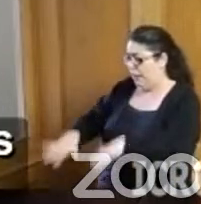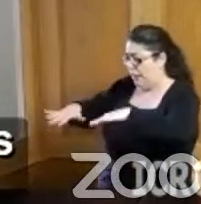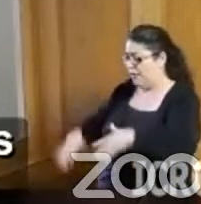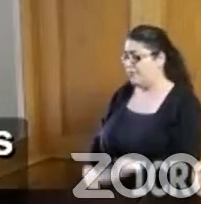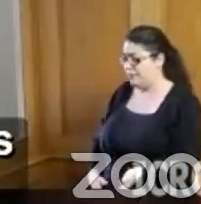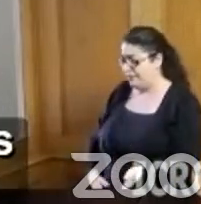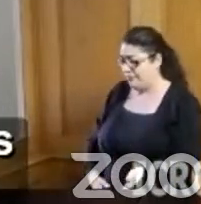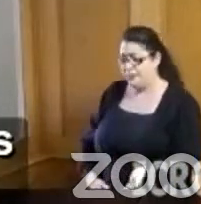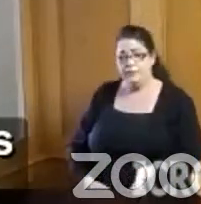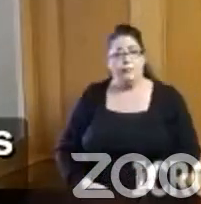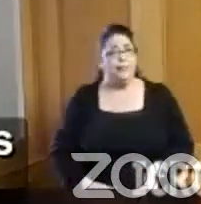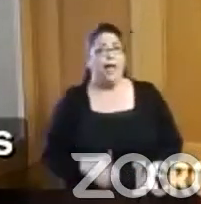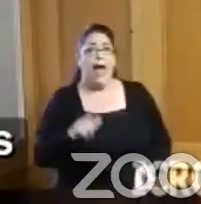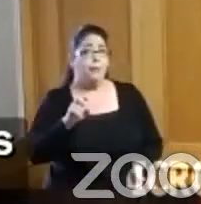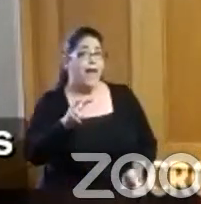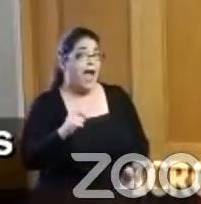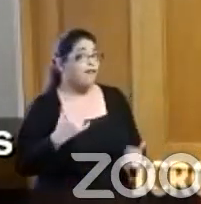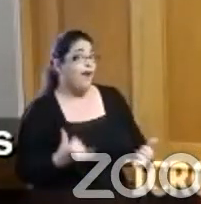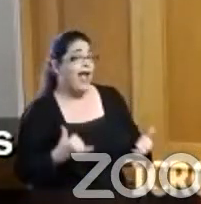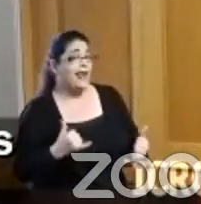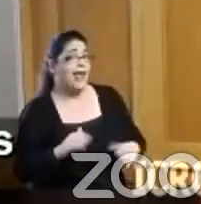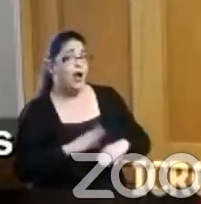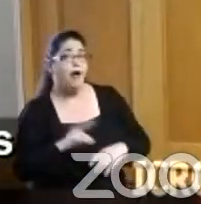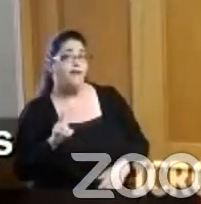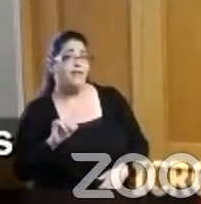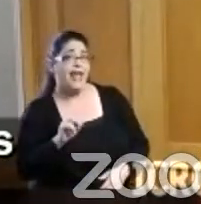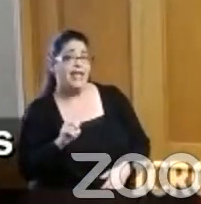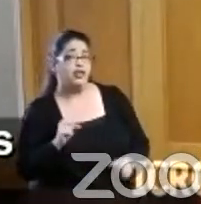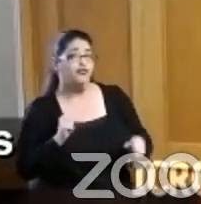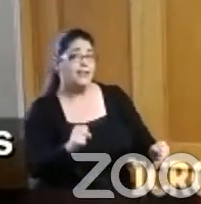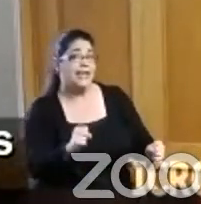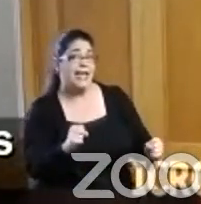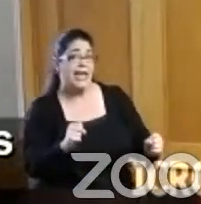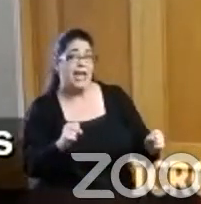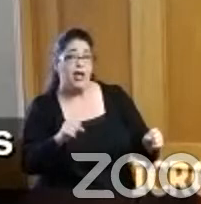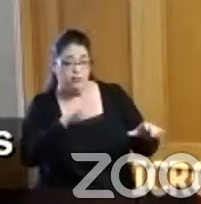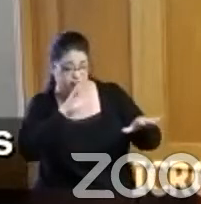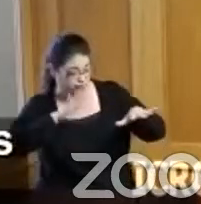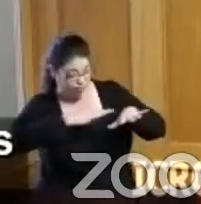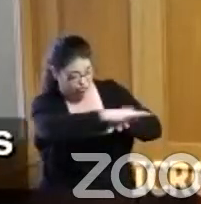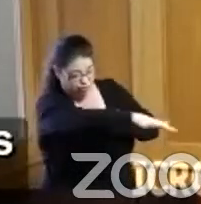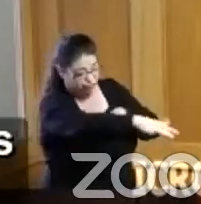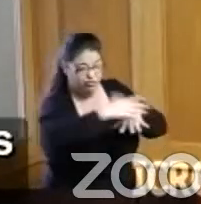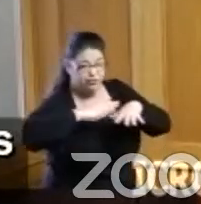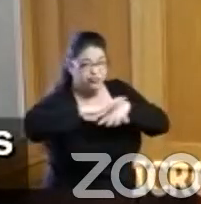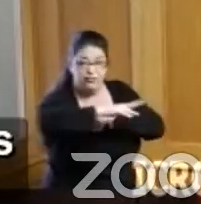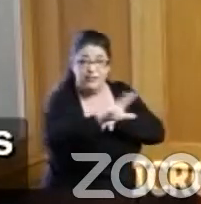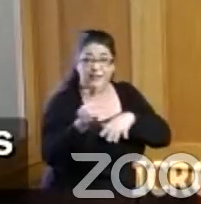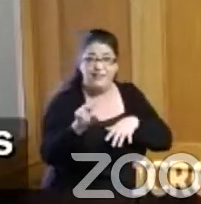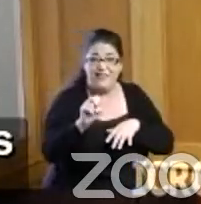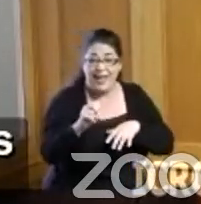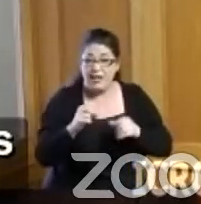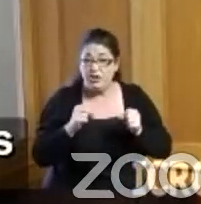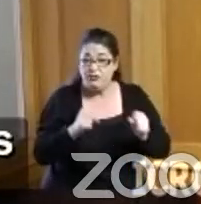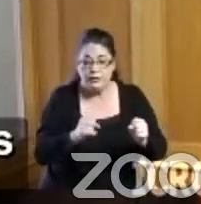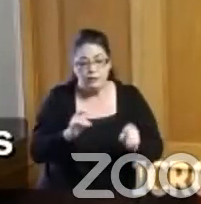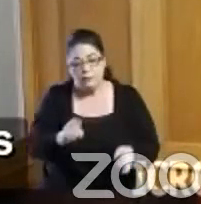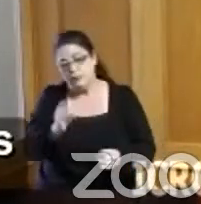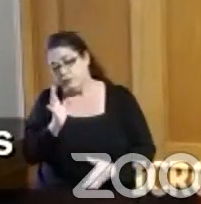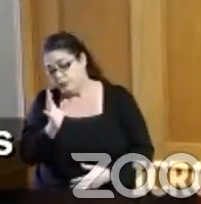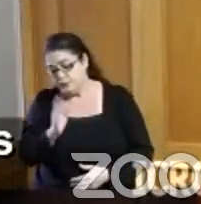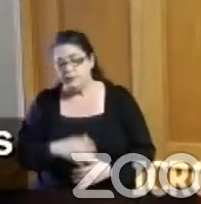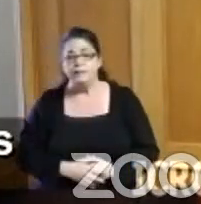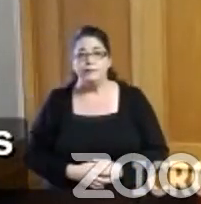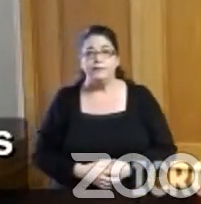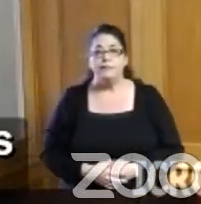Facebook say, I'm live right now on Vine Street, and it looked unbelievable, right in real time. So I would